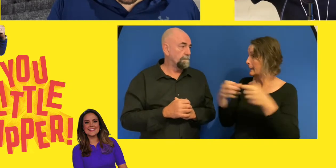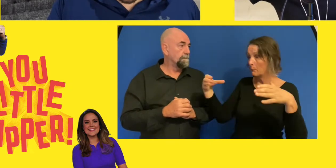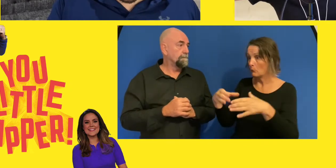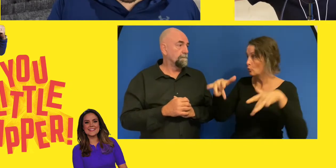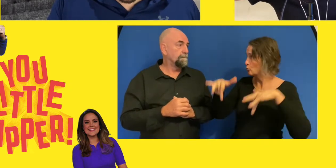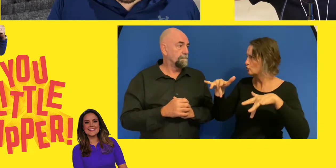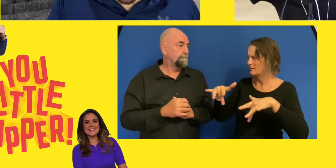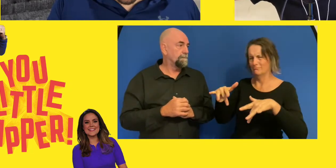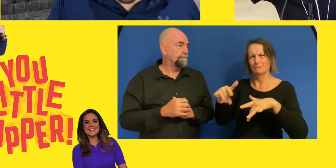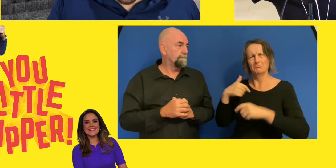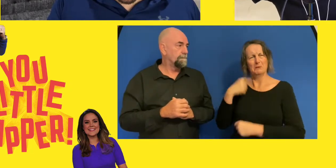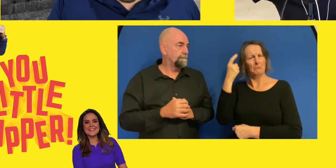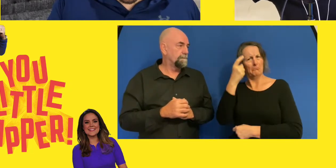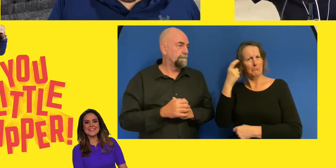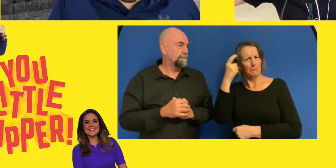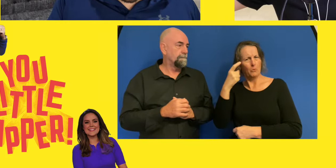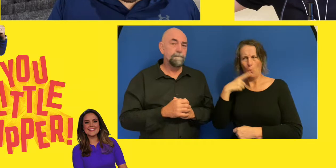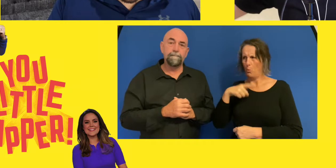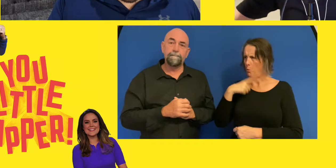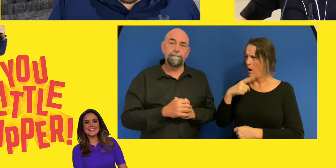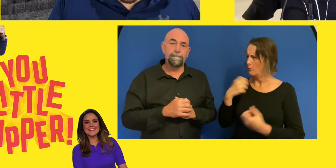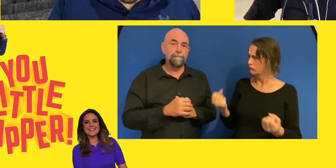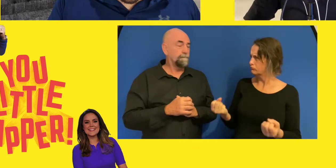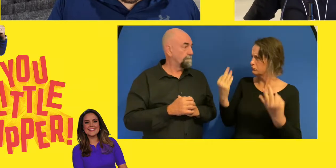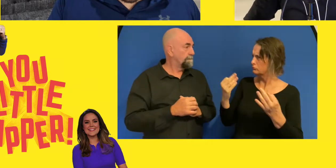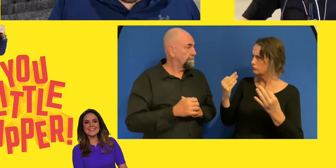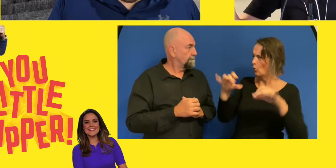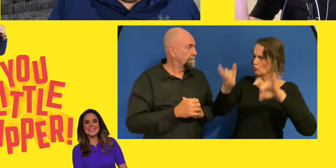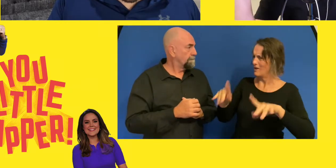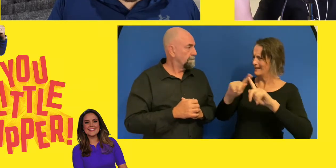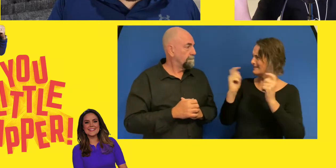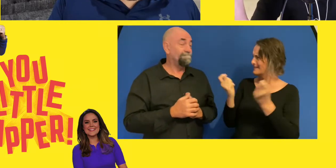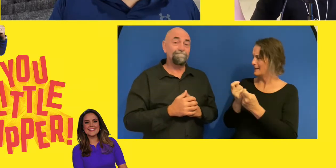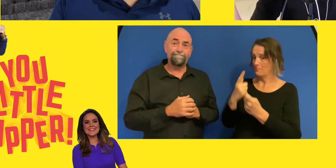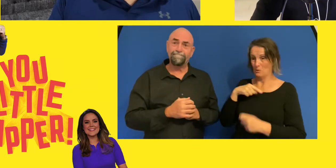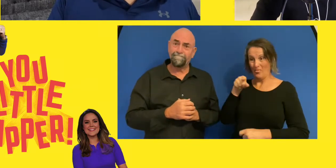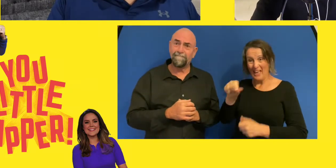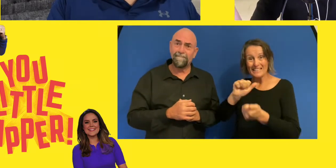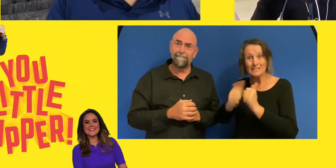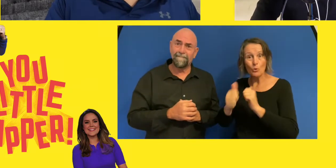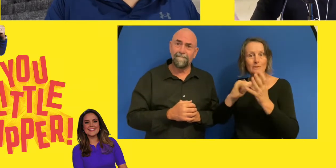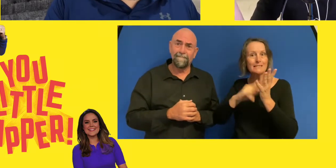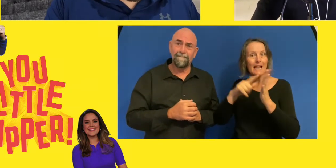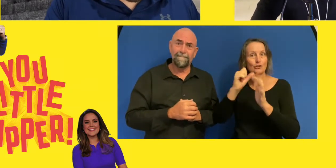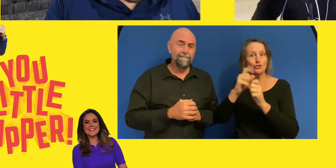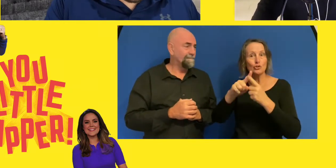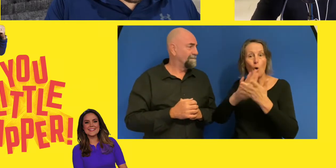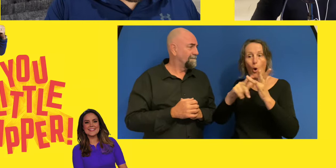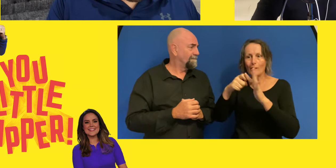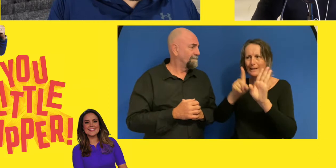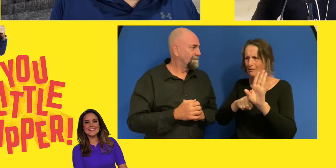quite nonsensical that we are not there, because it's the sport itself is something that just really,